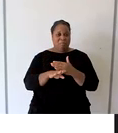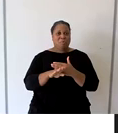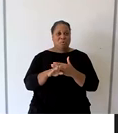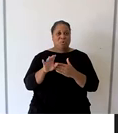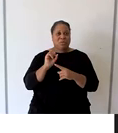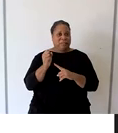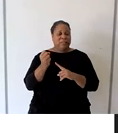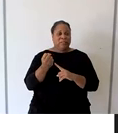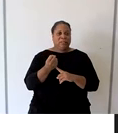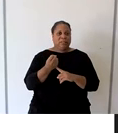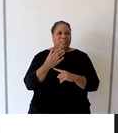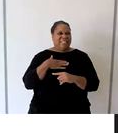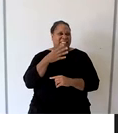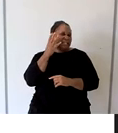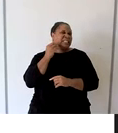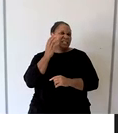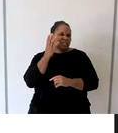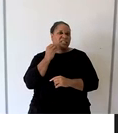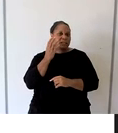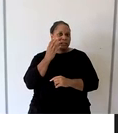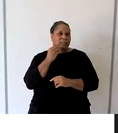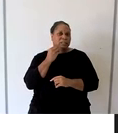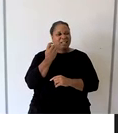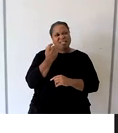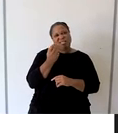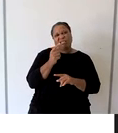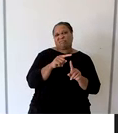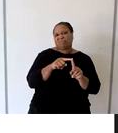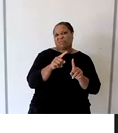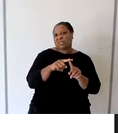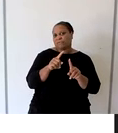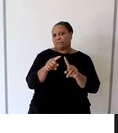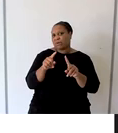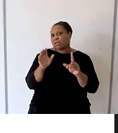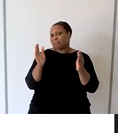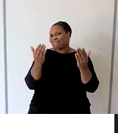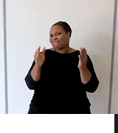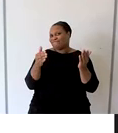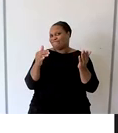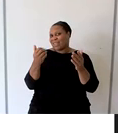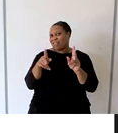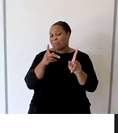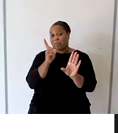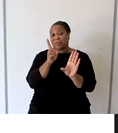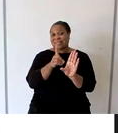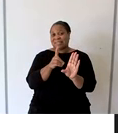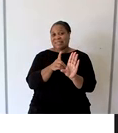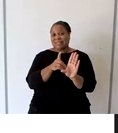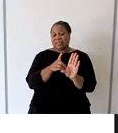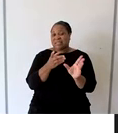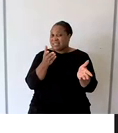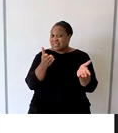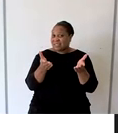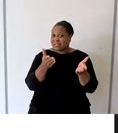a lot of my experiences may be a little bit different to other people with disabilities who maybe